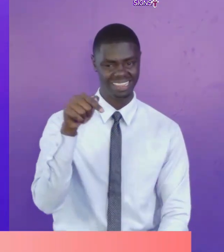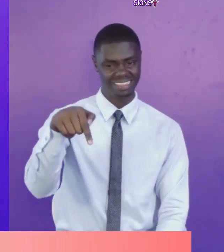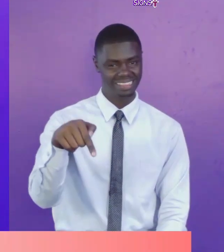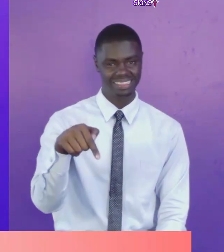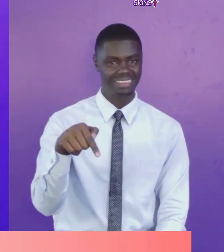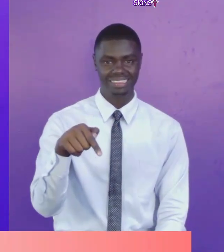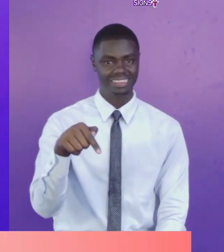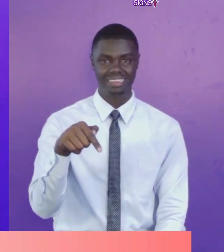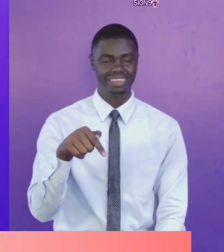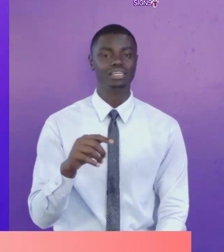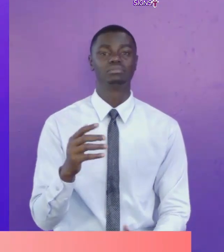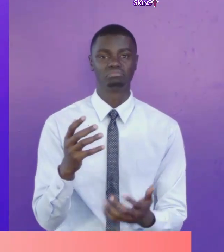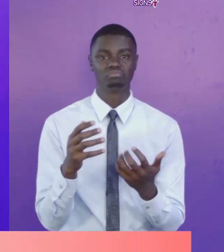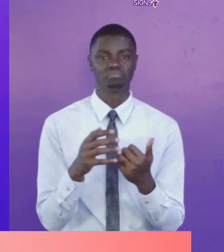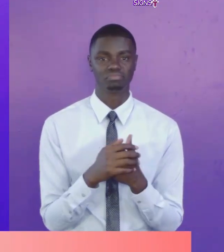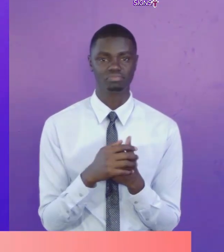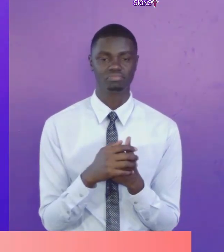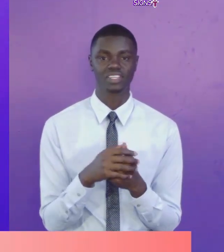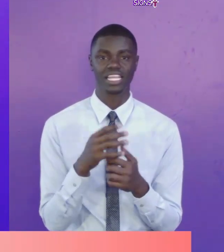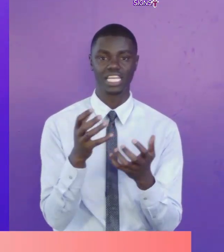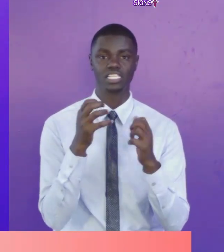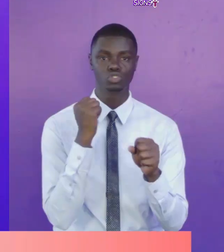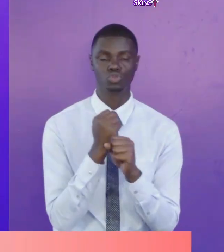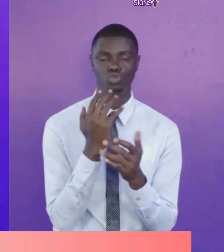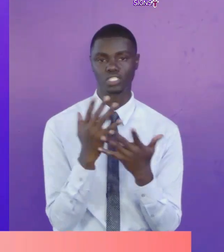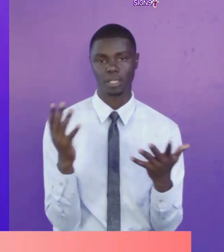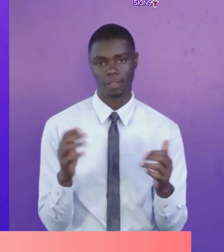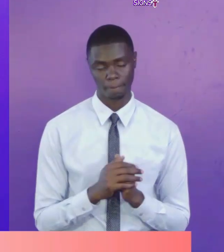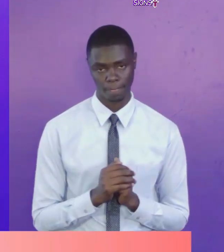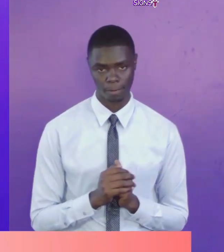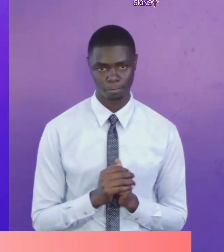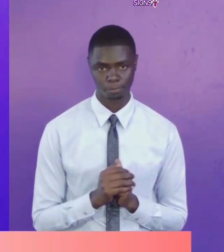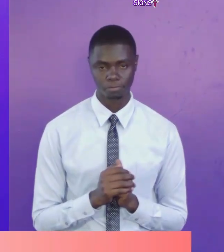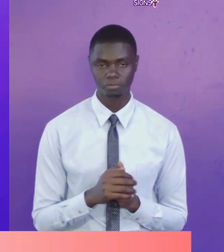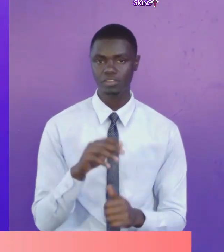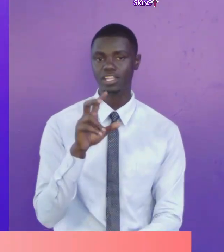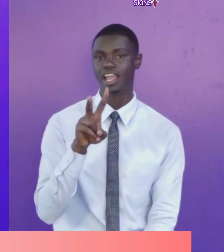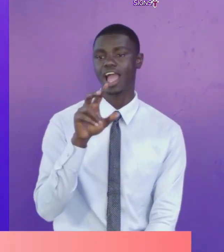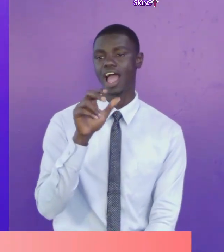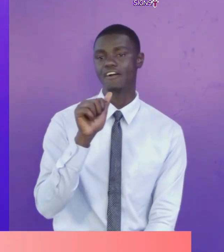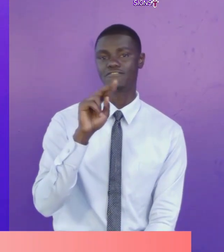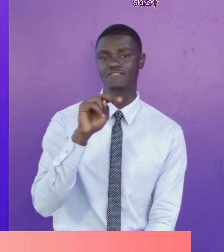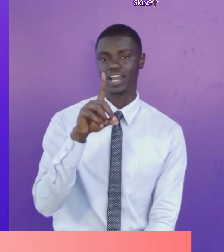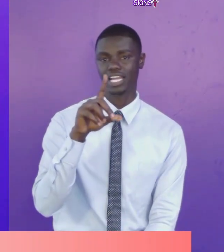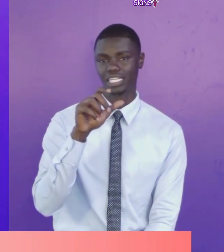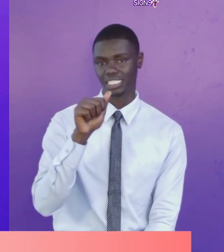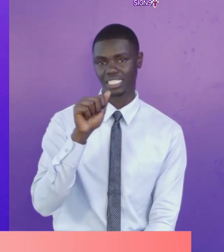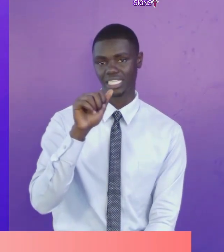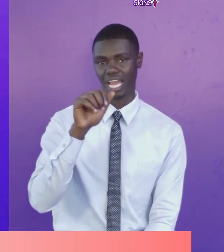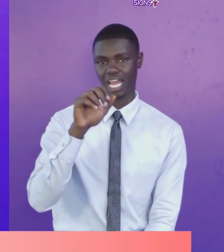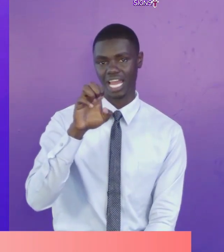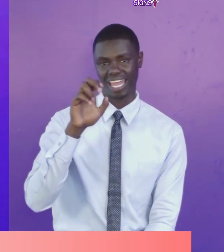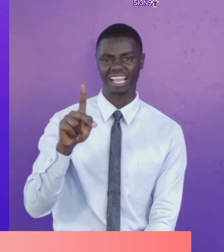will still struggle. They'll need to do something. Virgil Van Dijk age in